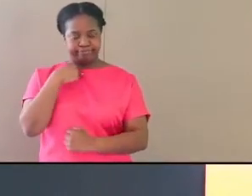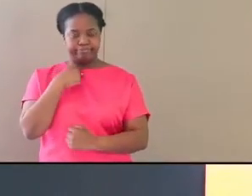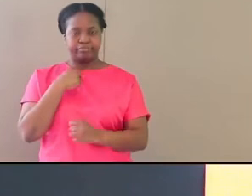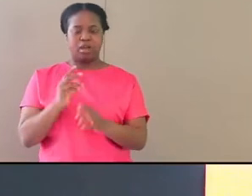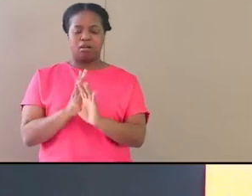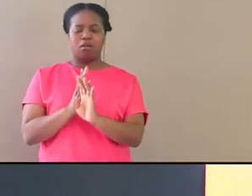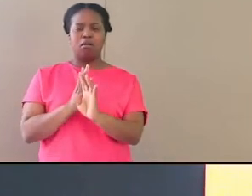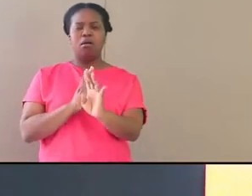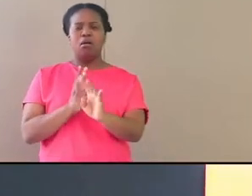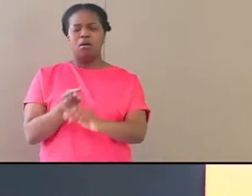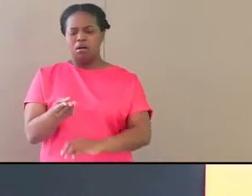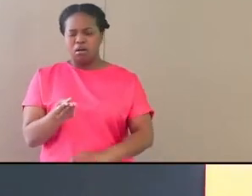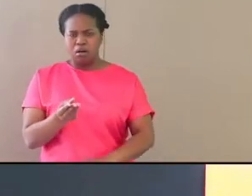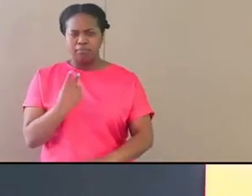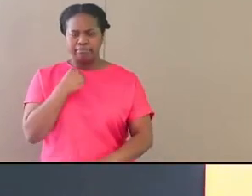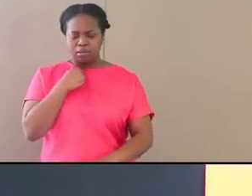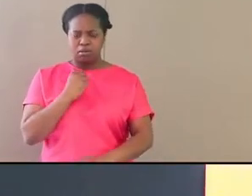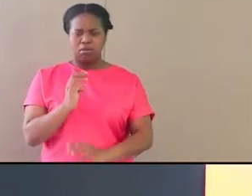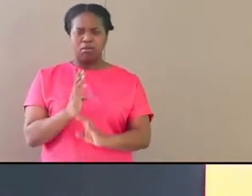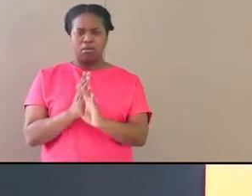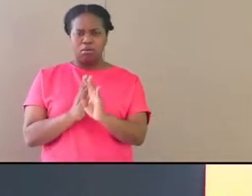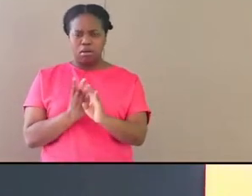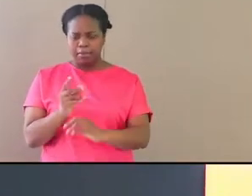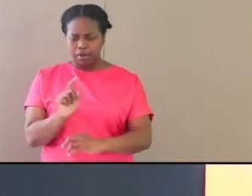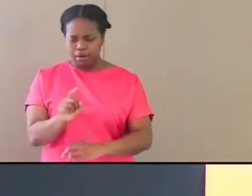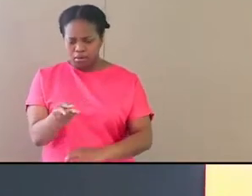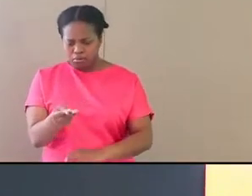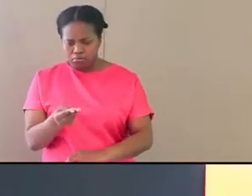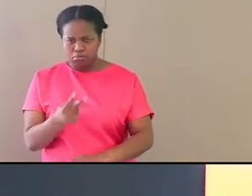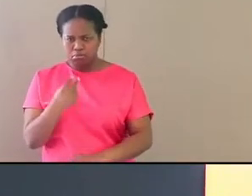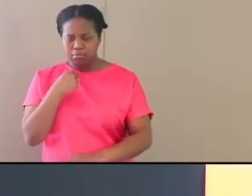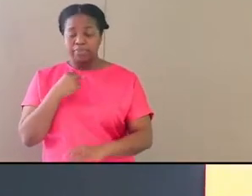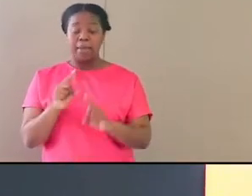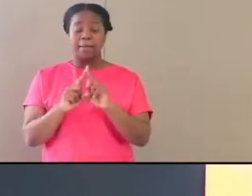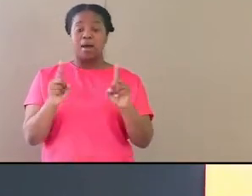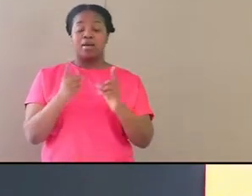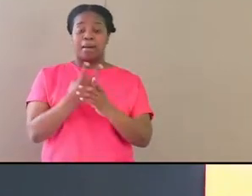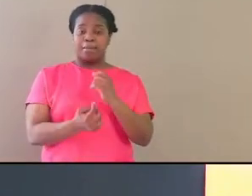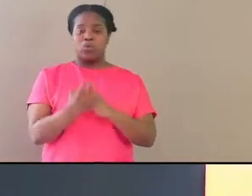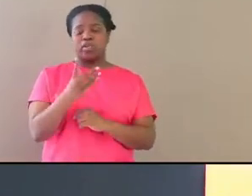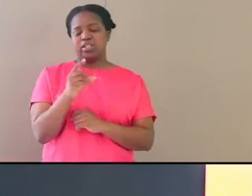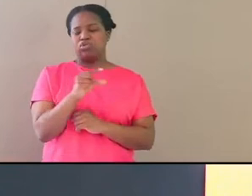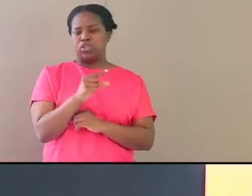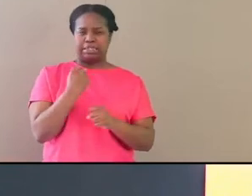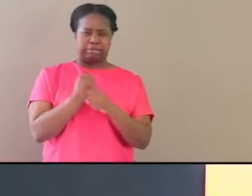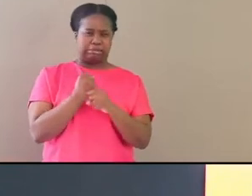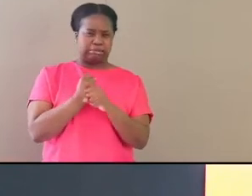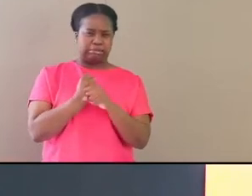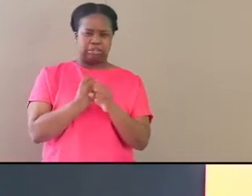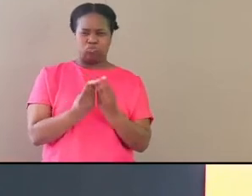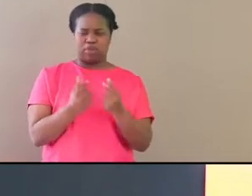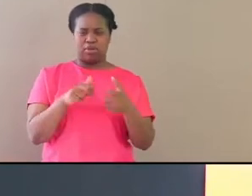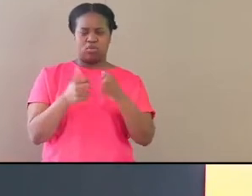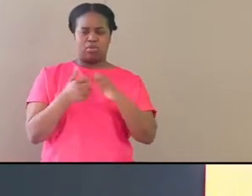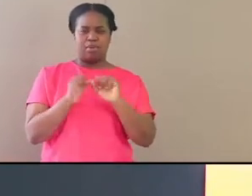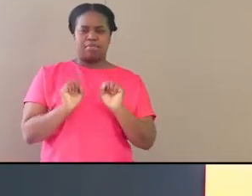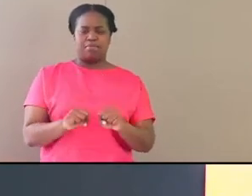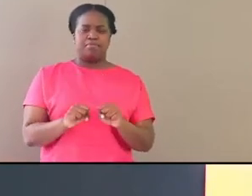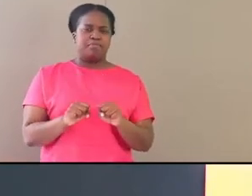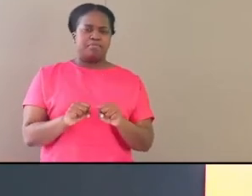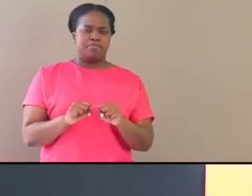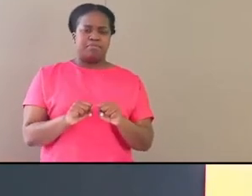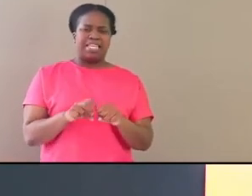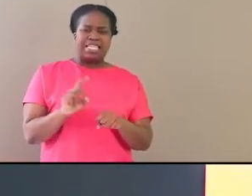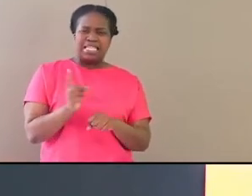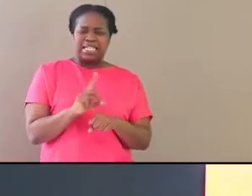And we were pleased to say through the work of both DGs, we've worked consistently to look at what is it that